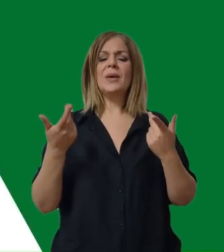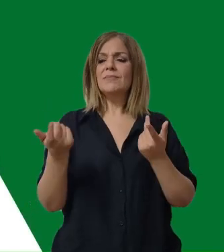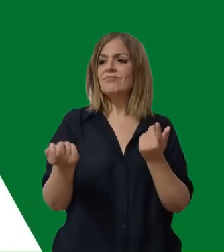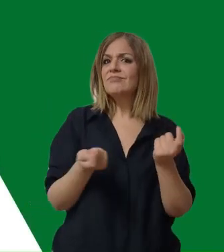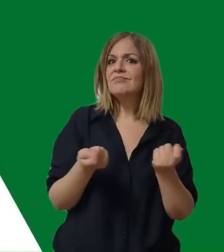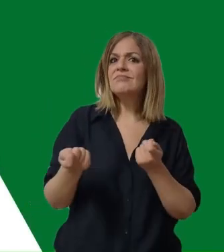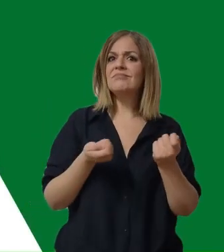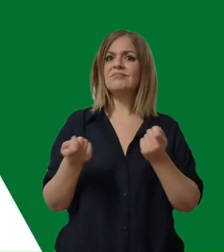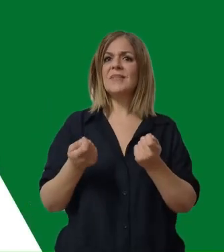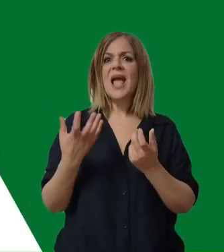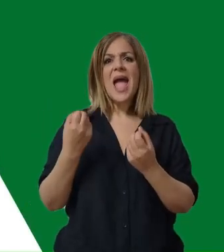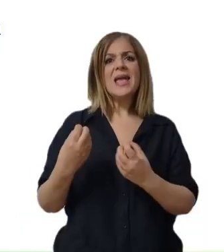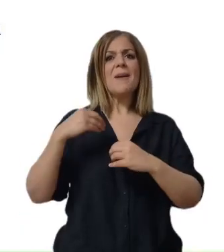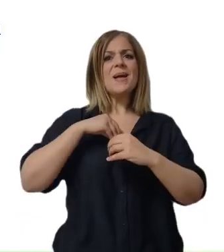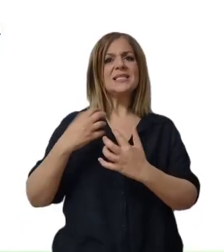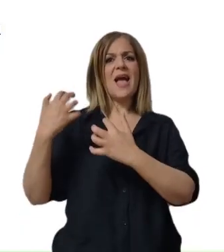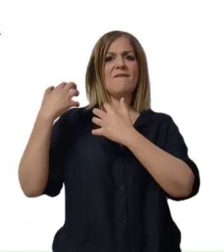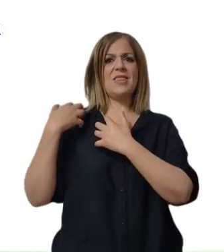waste responsibility.